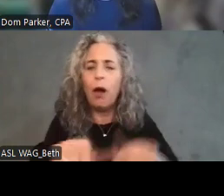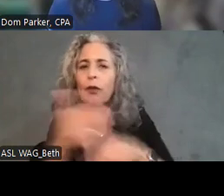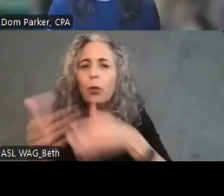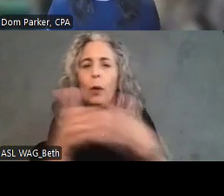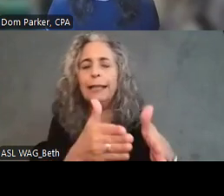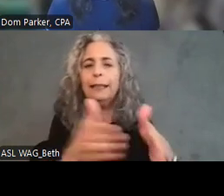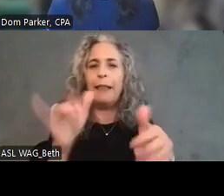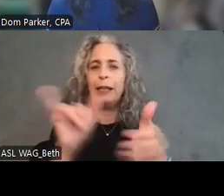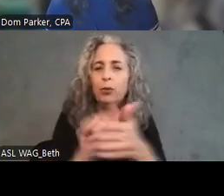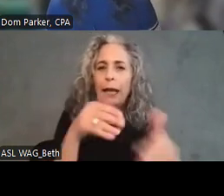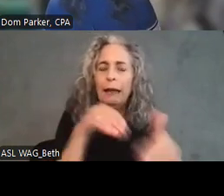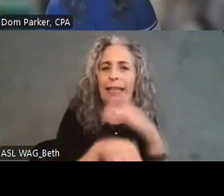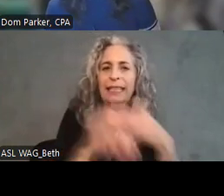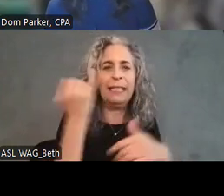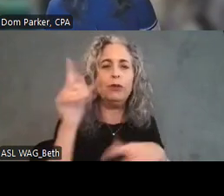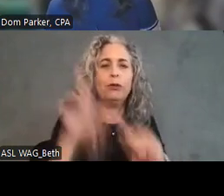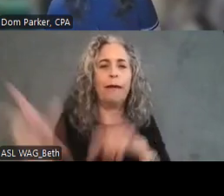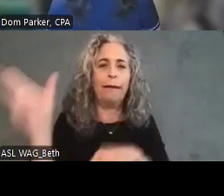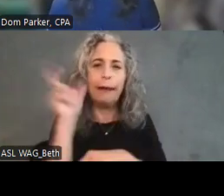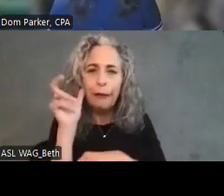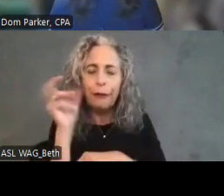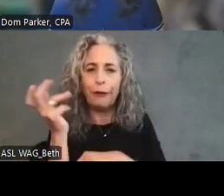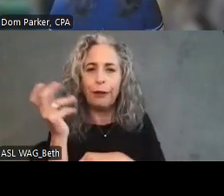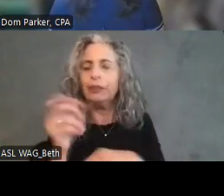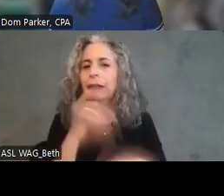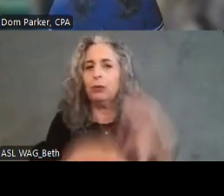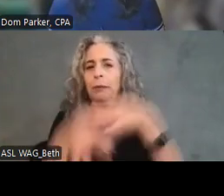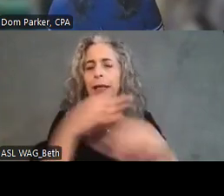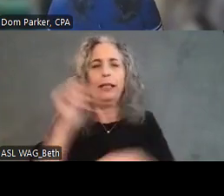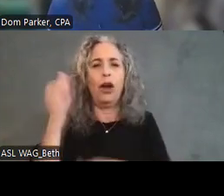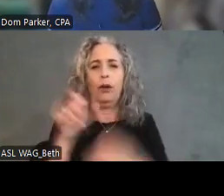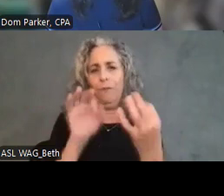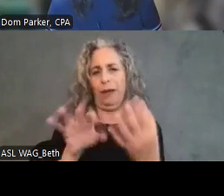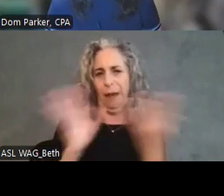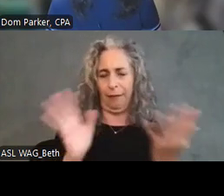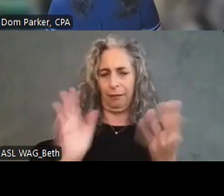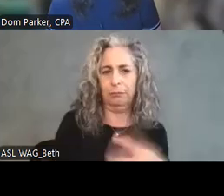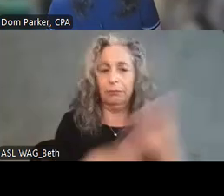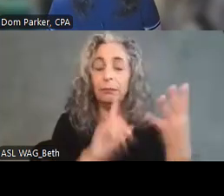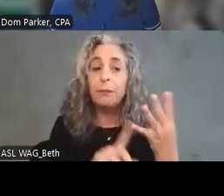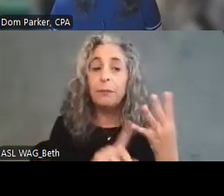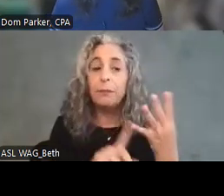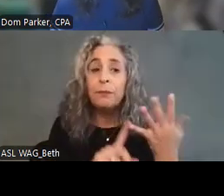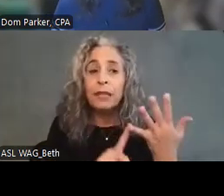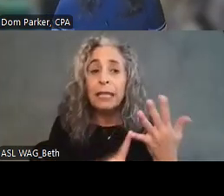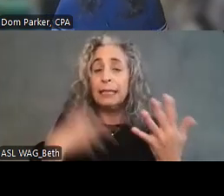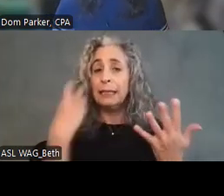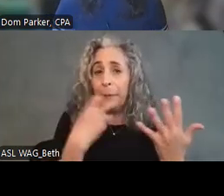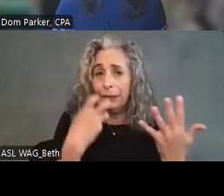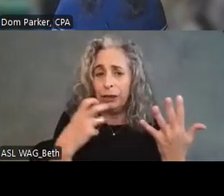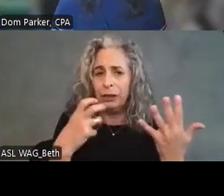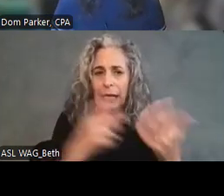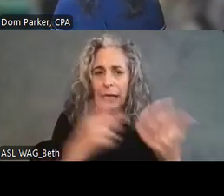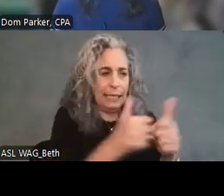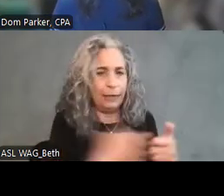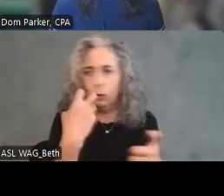indicator or sometimes even replace audio feedback. And then speech, this is kind of around text-to-speech